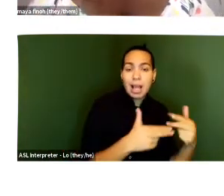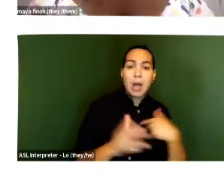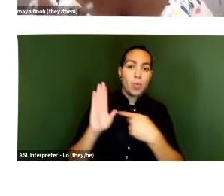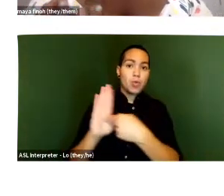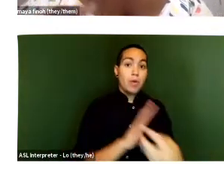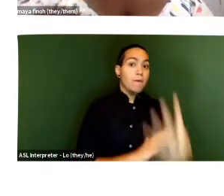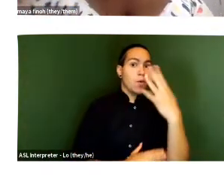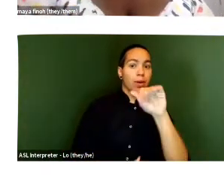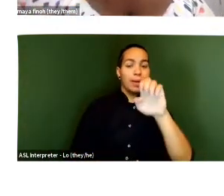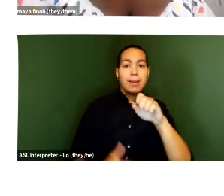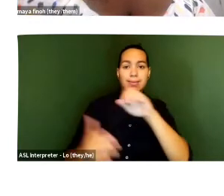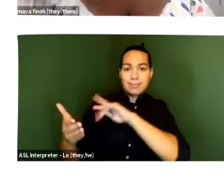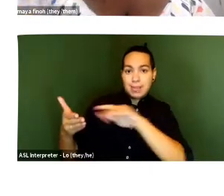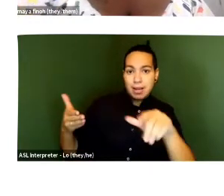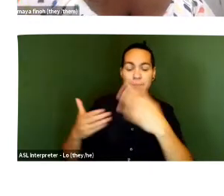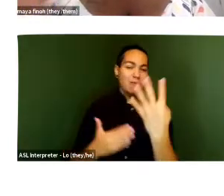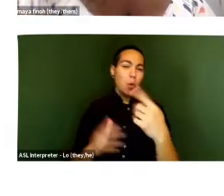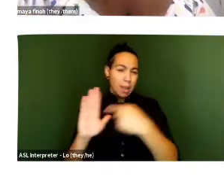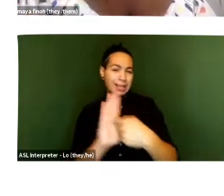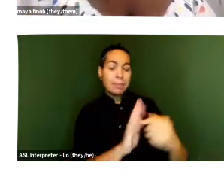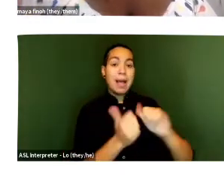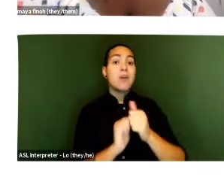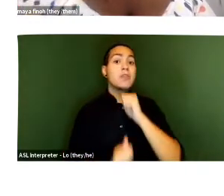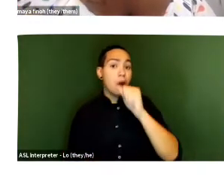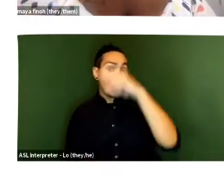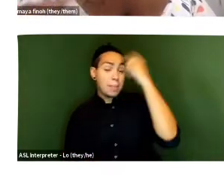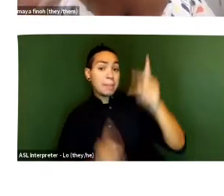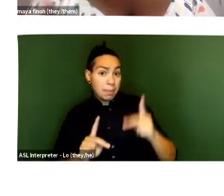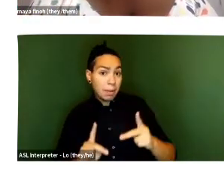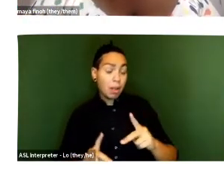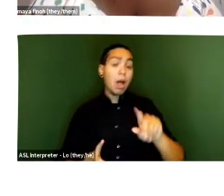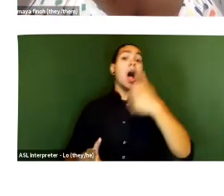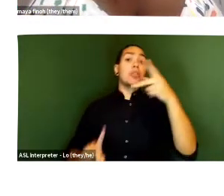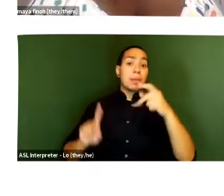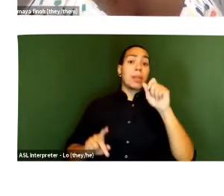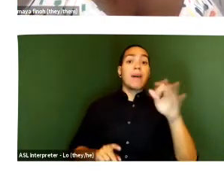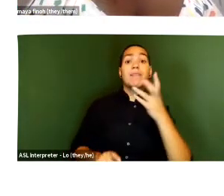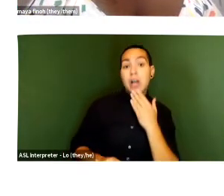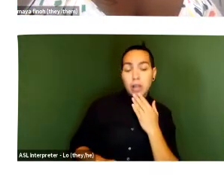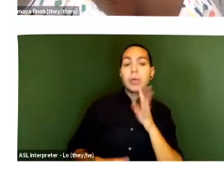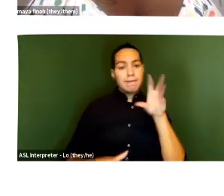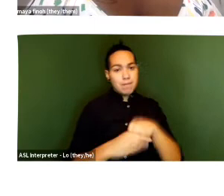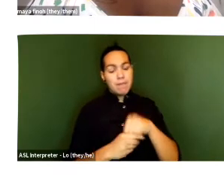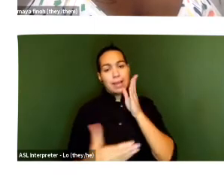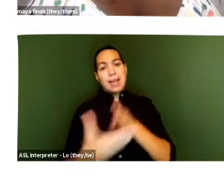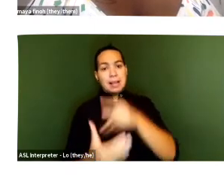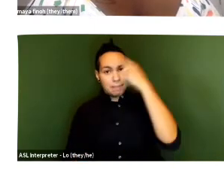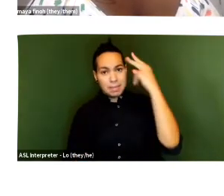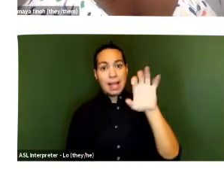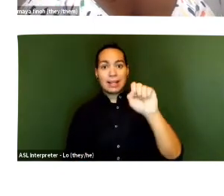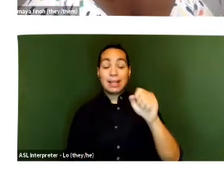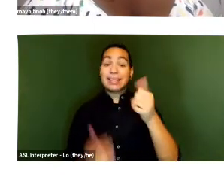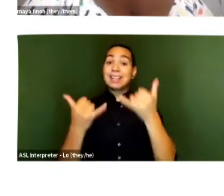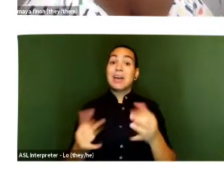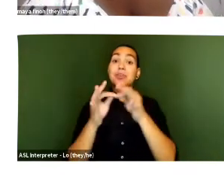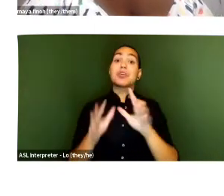4 examples of the ways in which non-Black people of color have engaged in anti-Blackness. Next,